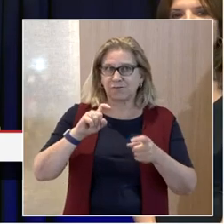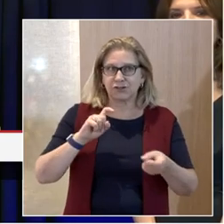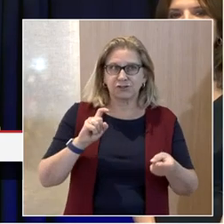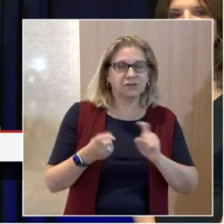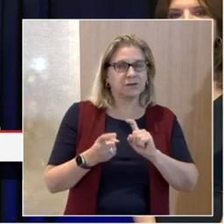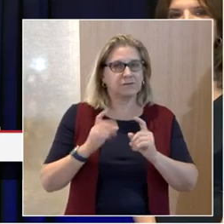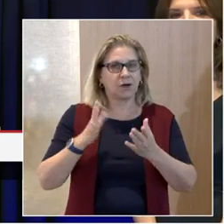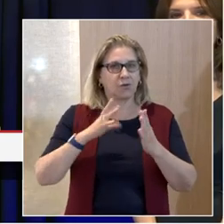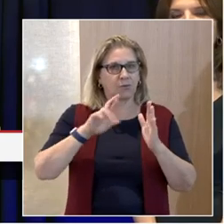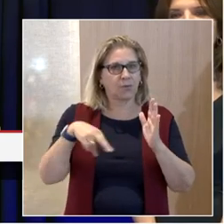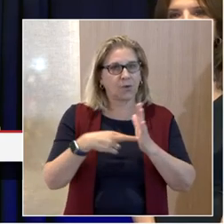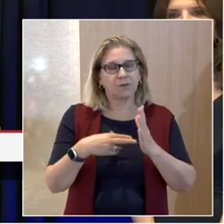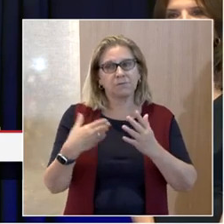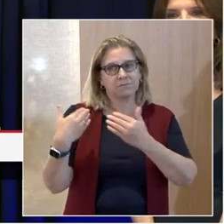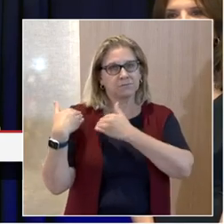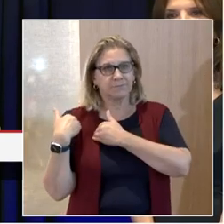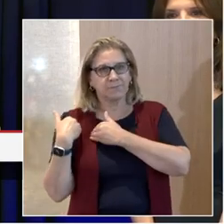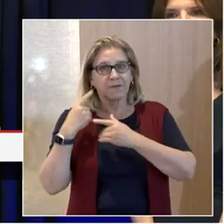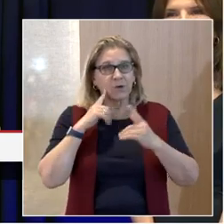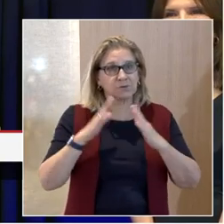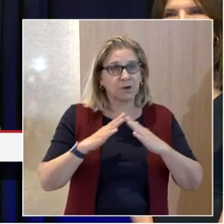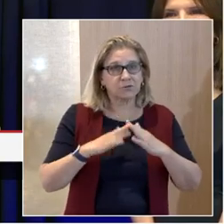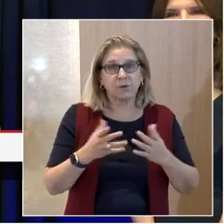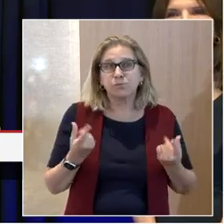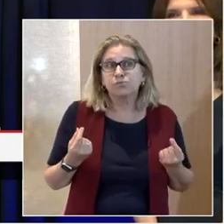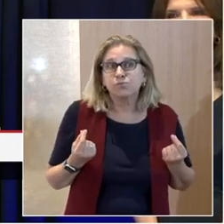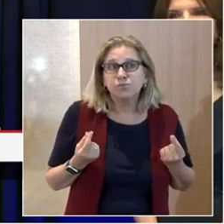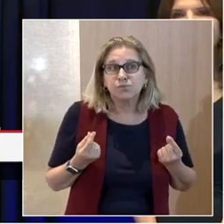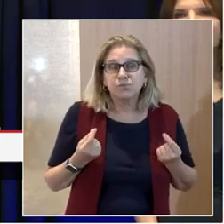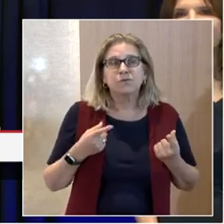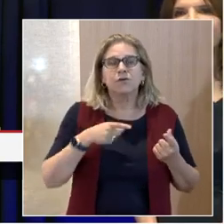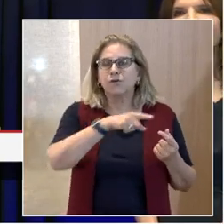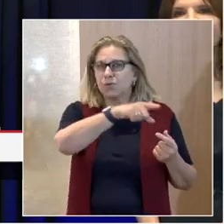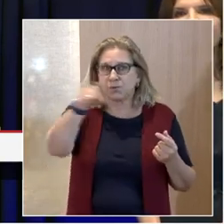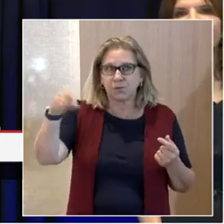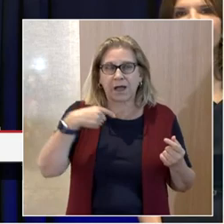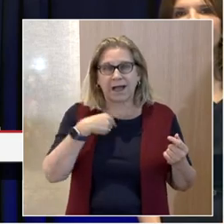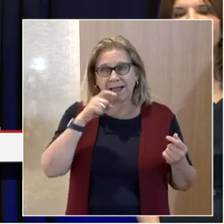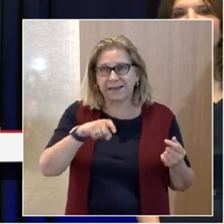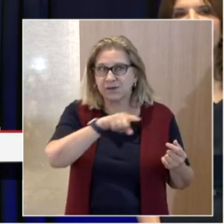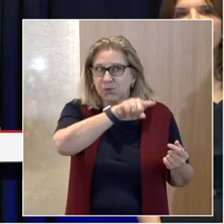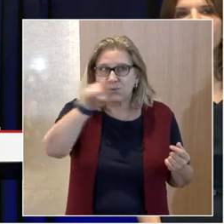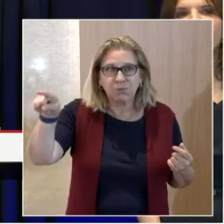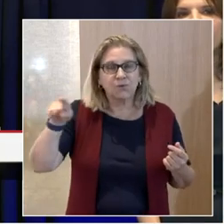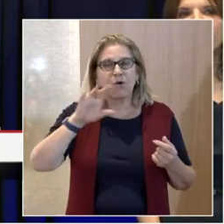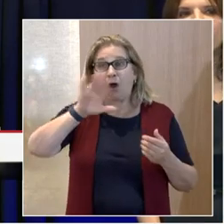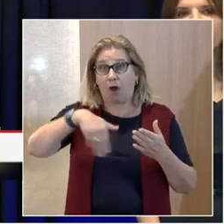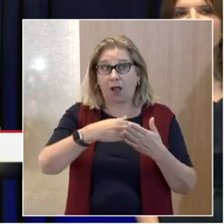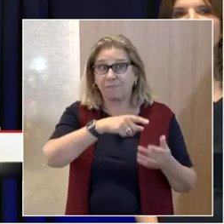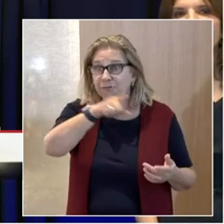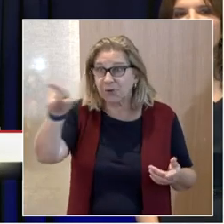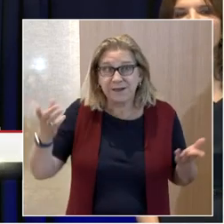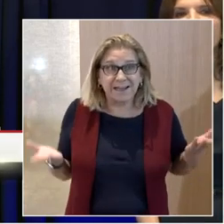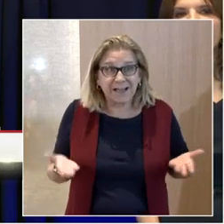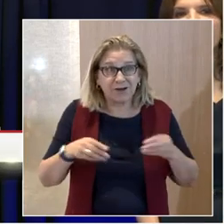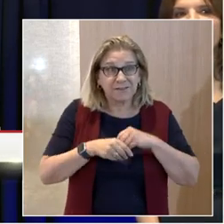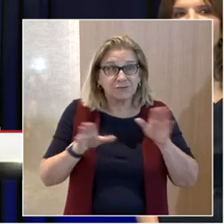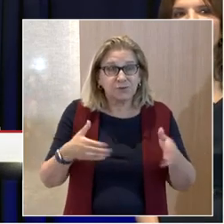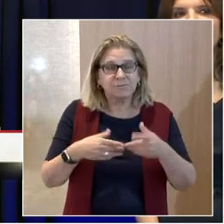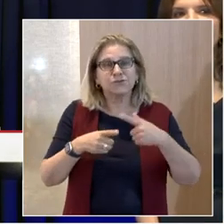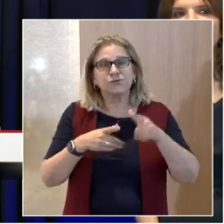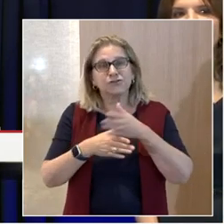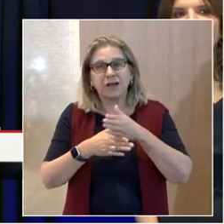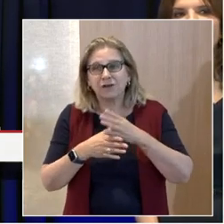order to do that, we need you. We need every one of you in this room. We need your voice. We need your thoughts,